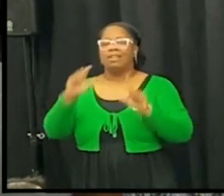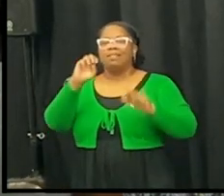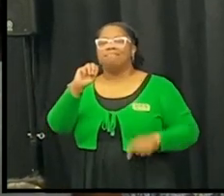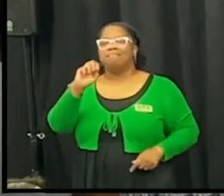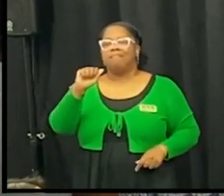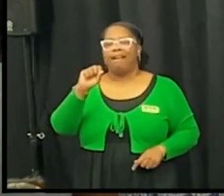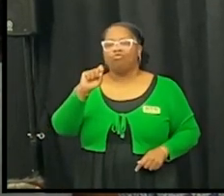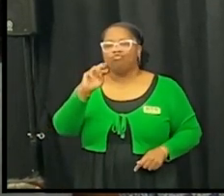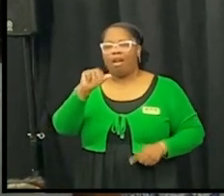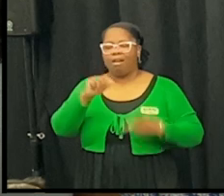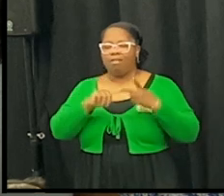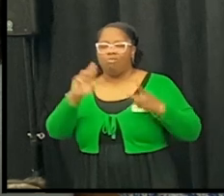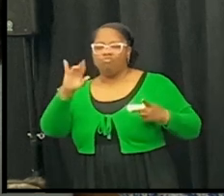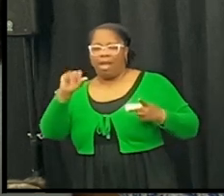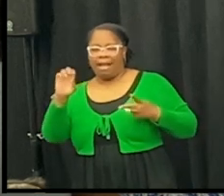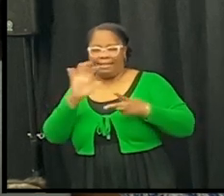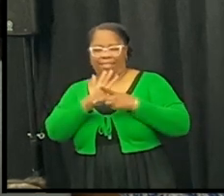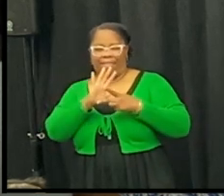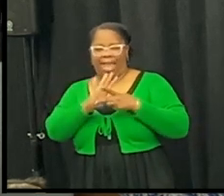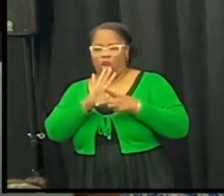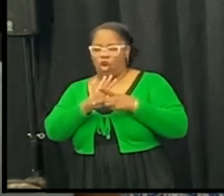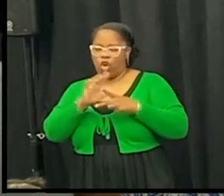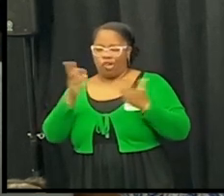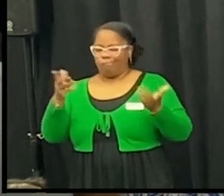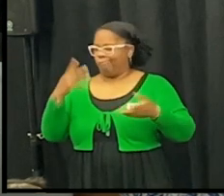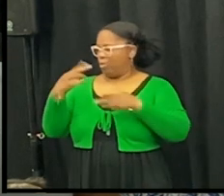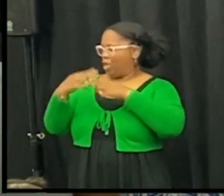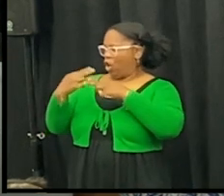Rise's various